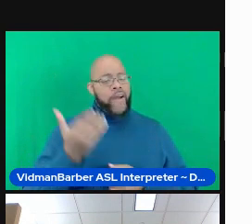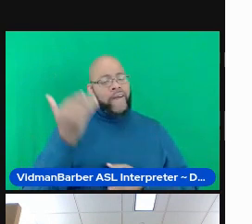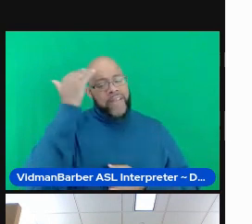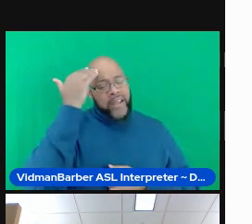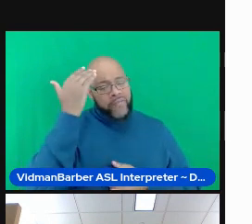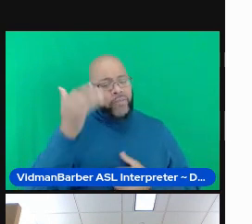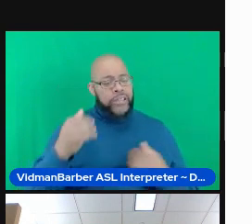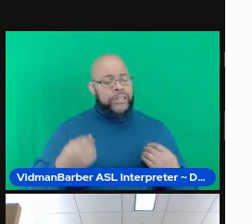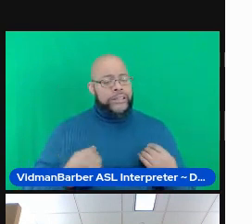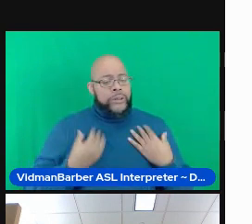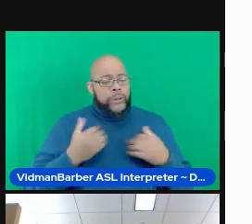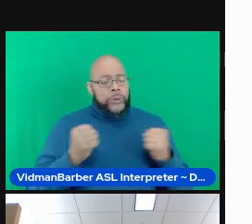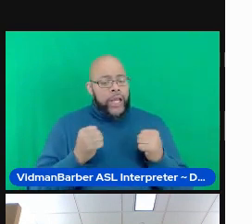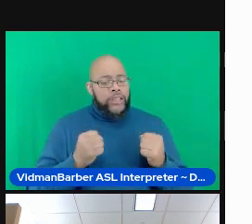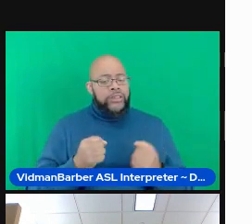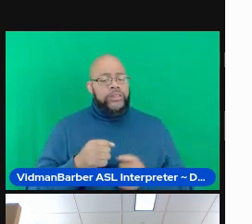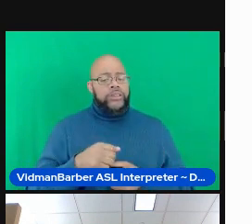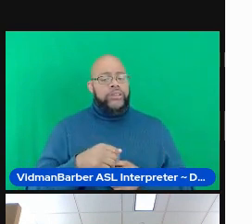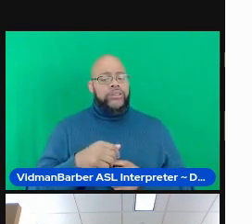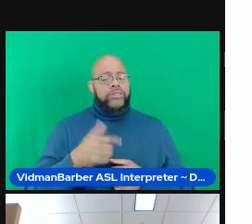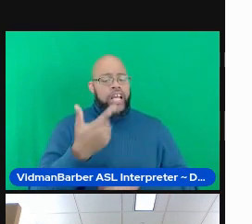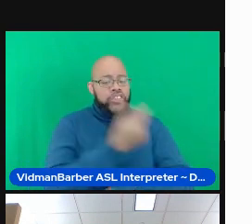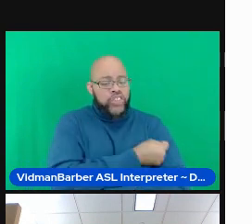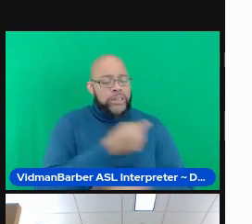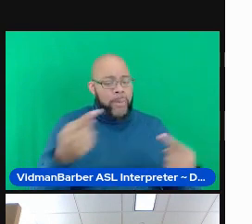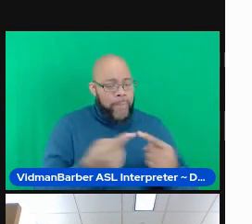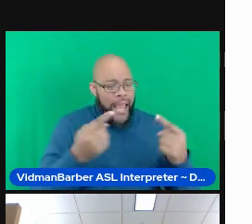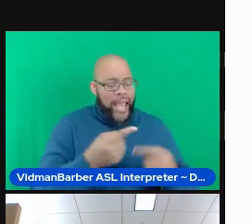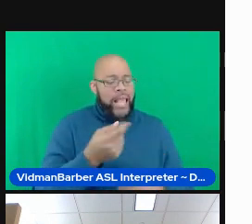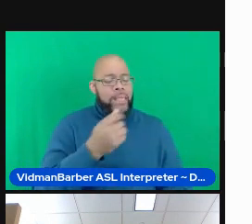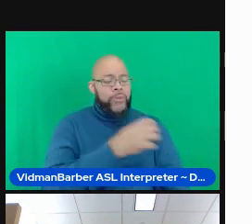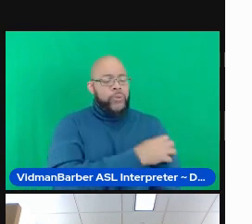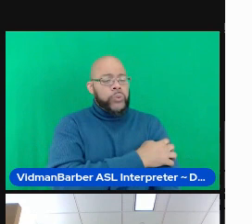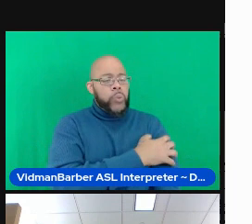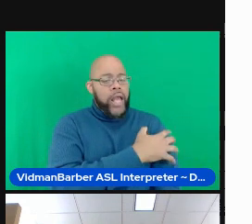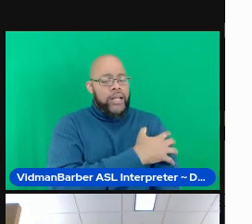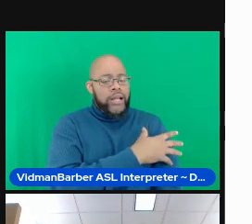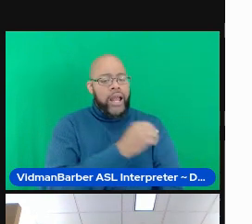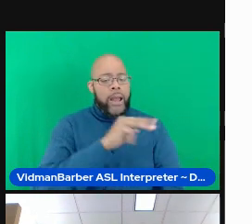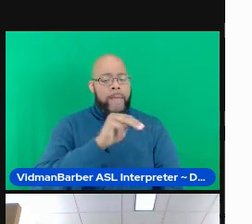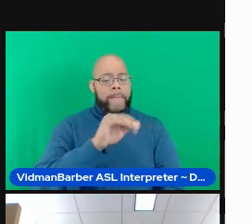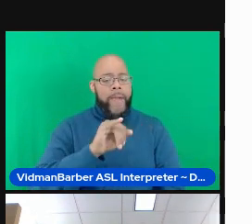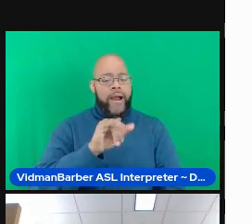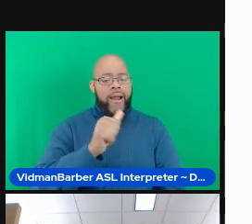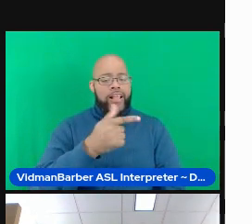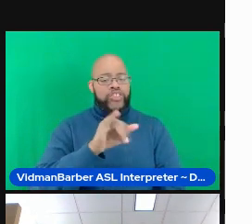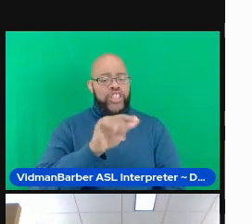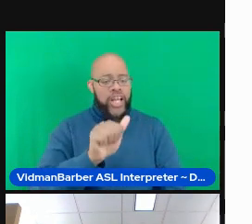fever, chills, myalgia, injection site pain, and swelling. An example of